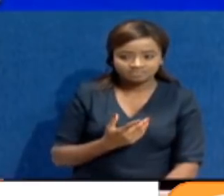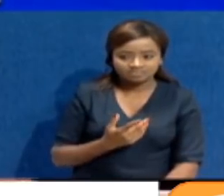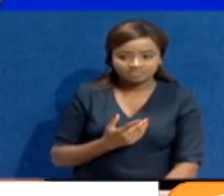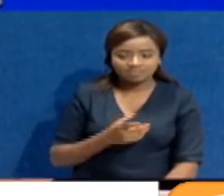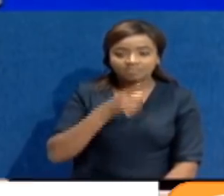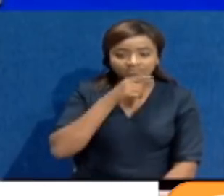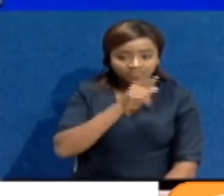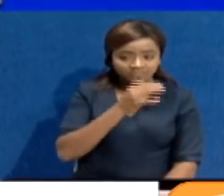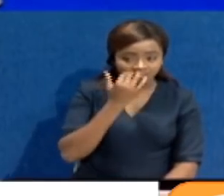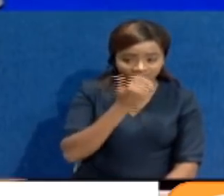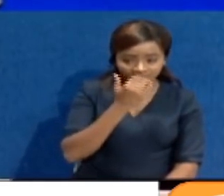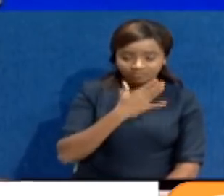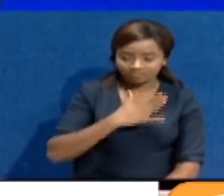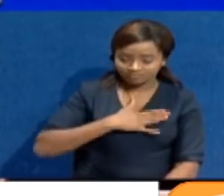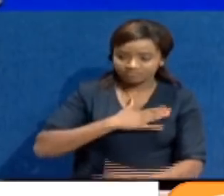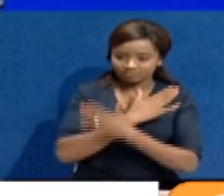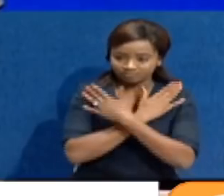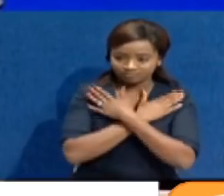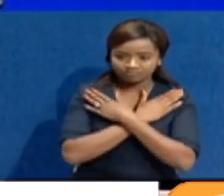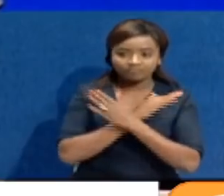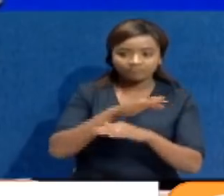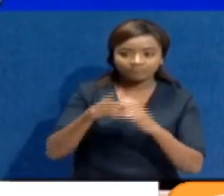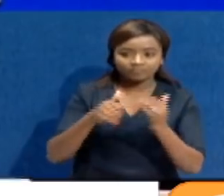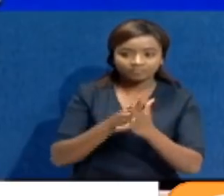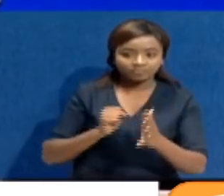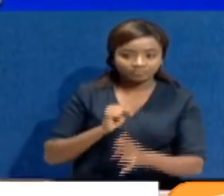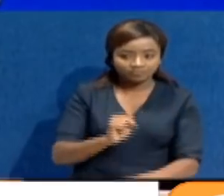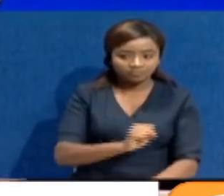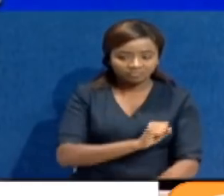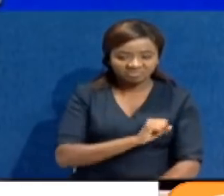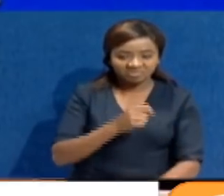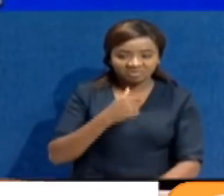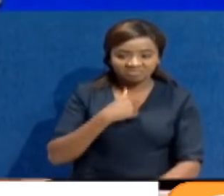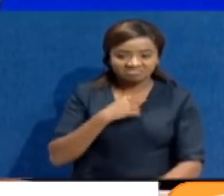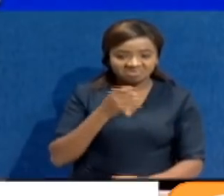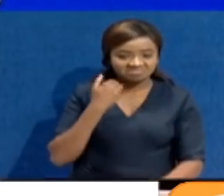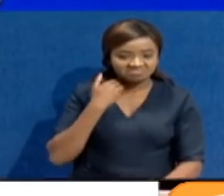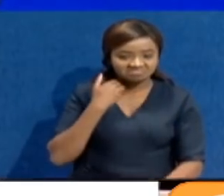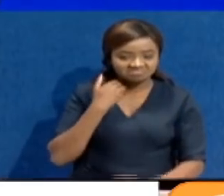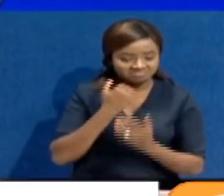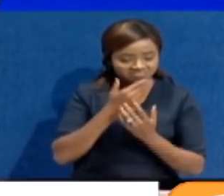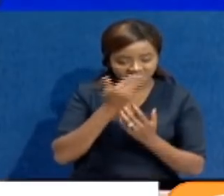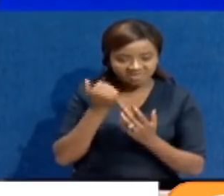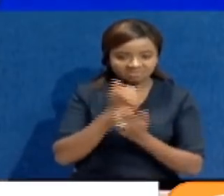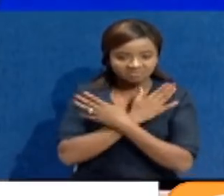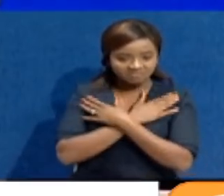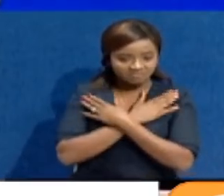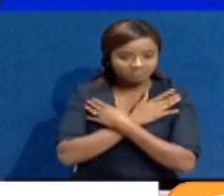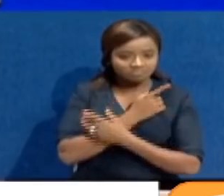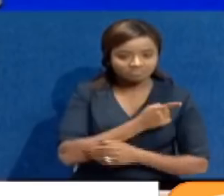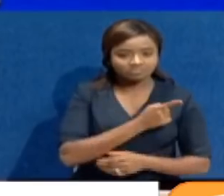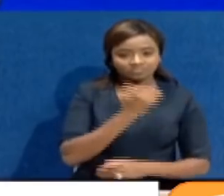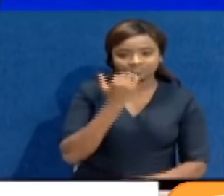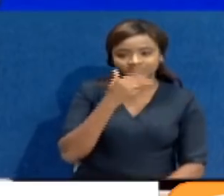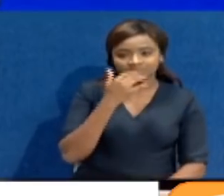Murkomen is my personal friend. In fact, in the entire Senate, I do not have a bosom friend who maybe can supersede the relationship that